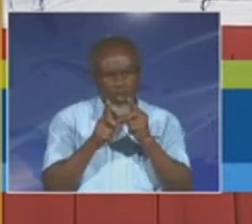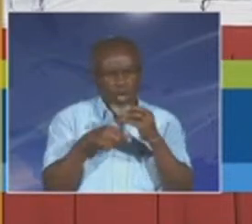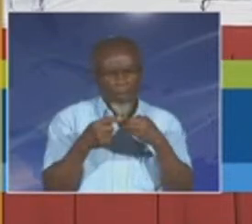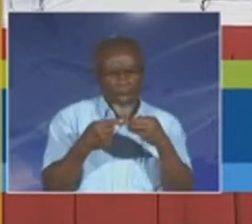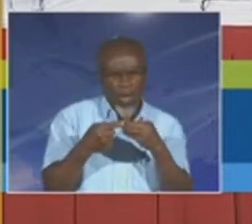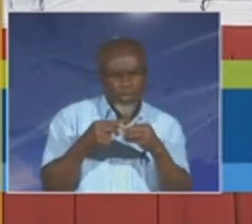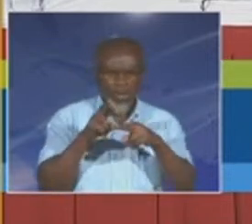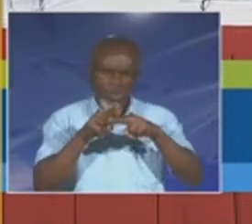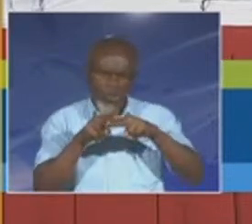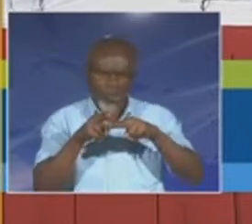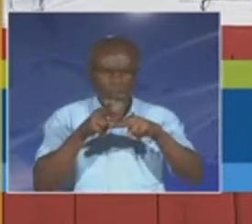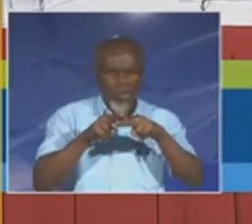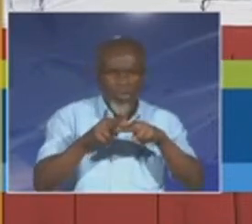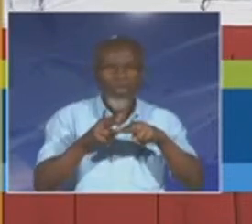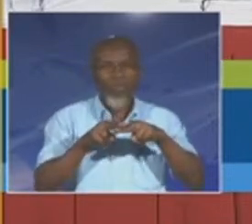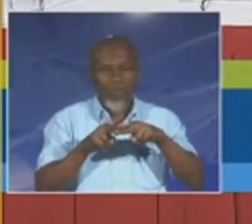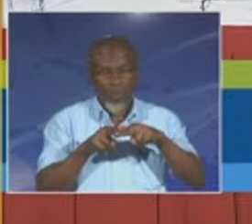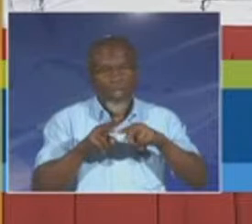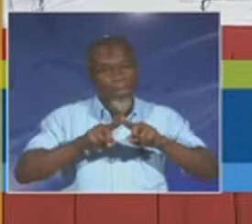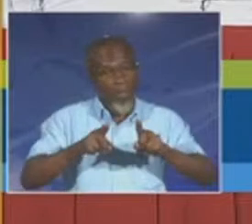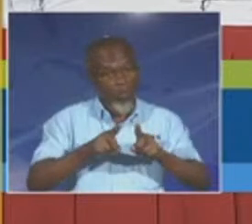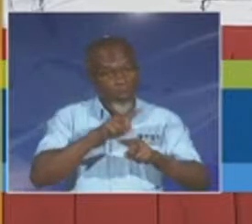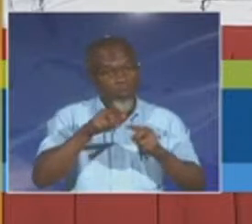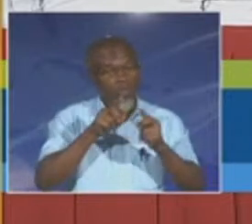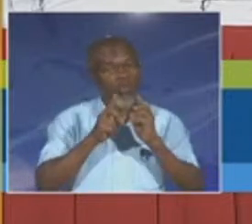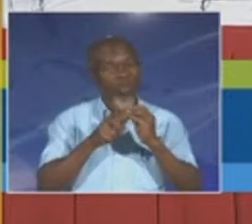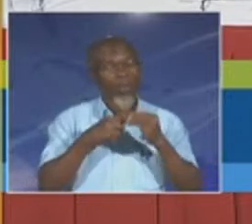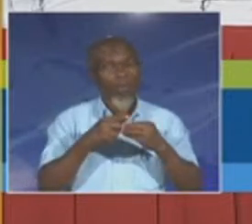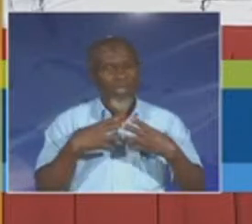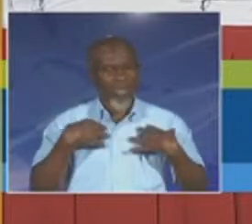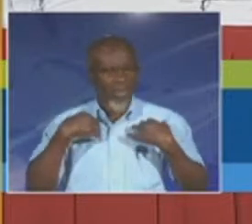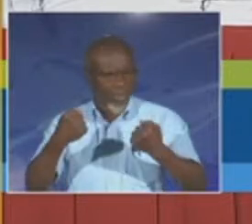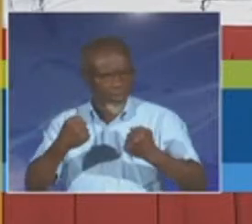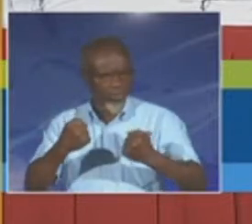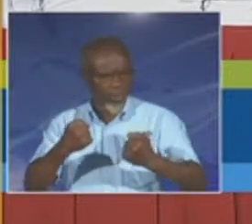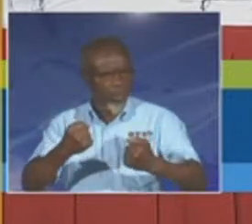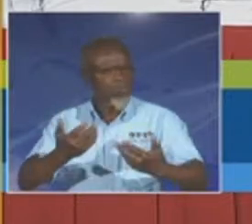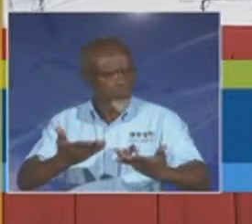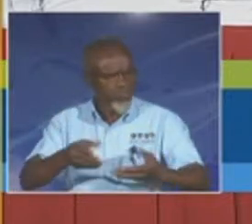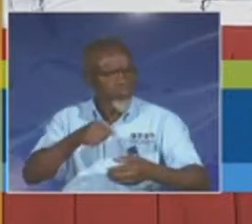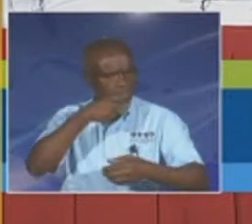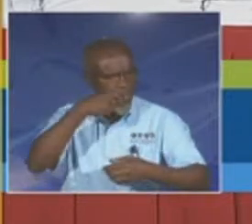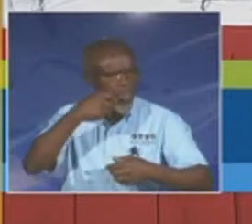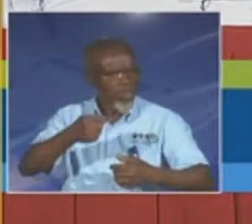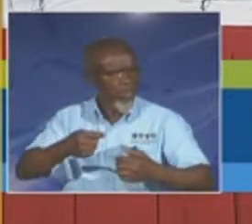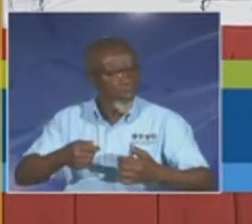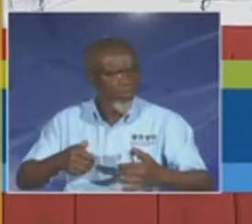talk about this healthier diet and so on, it always strikes me that,